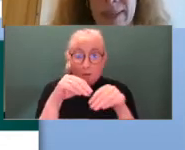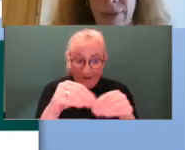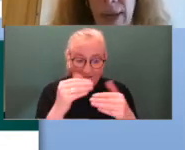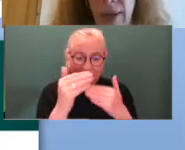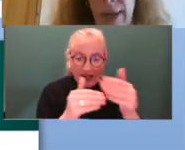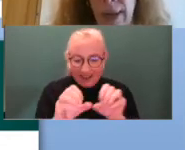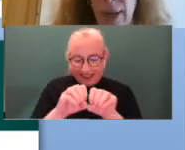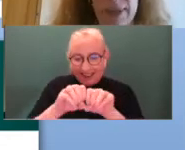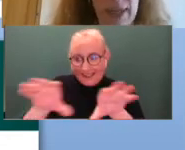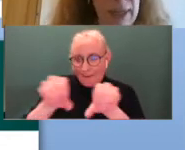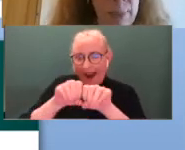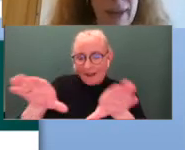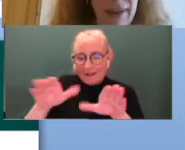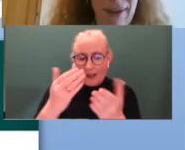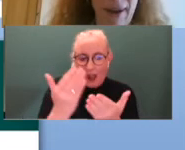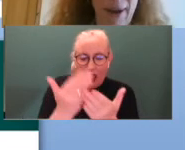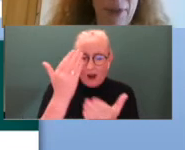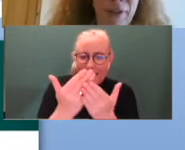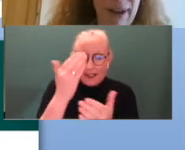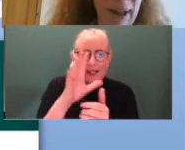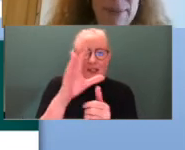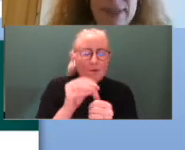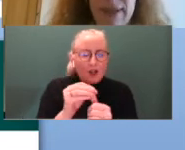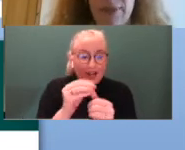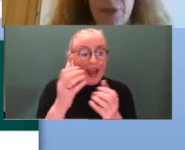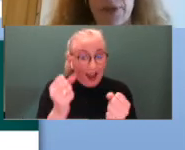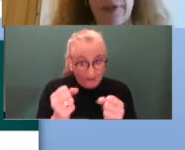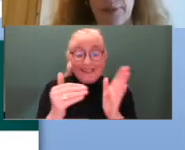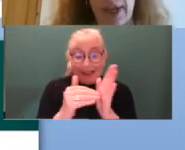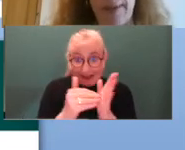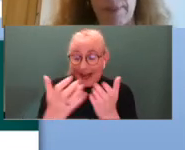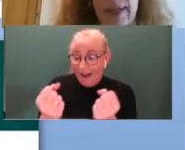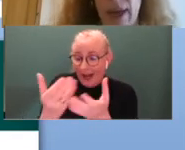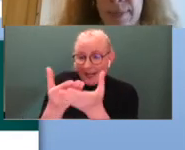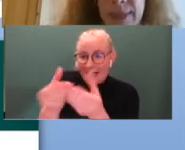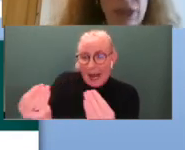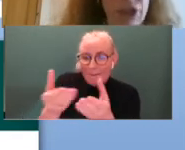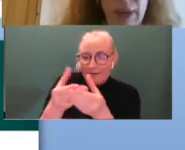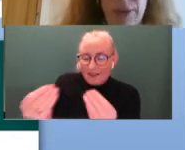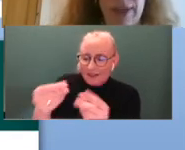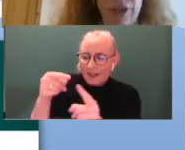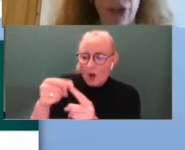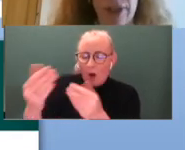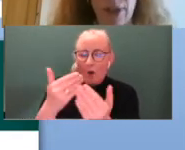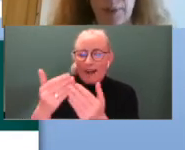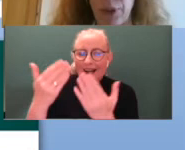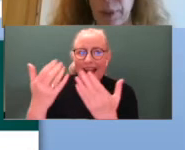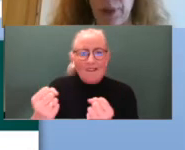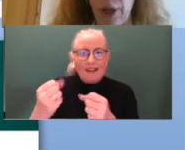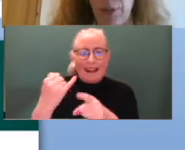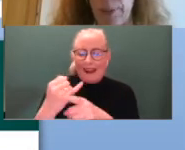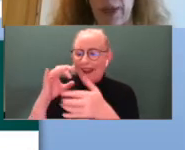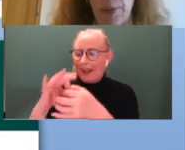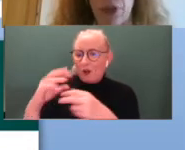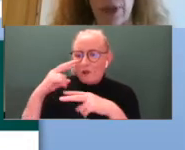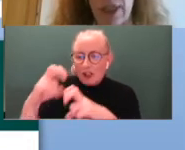disseminate some of that learning, particularly where there are gaps in terms of what can be searched there within the literature. So we would